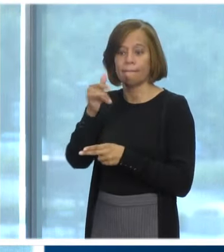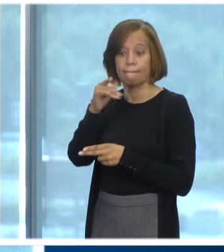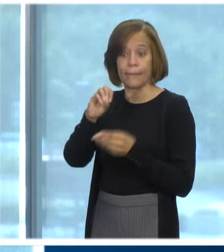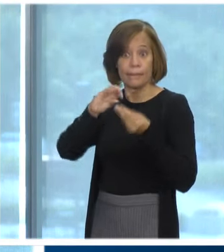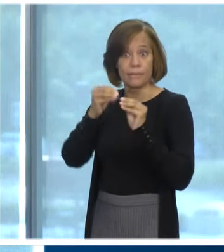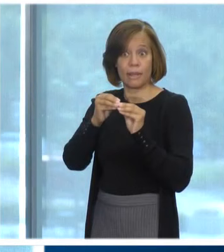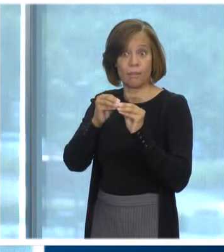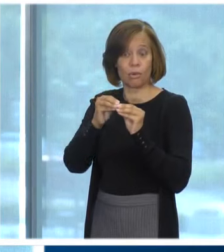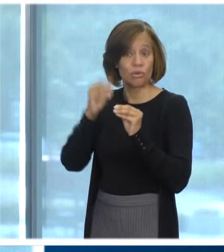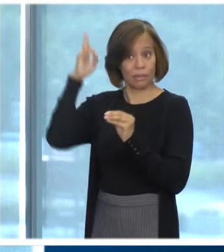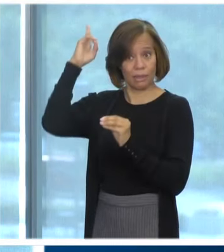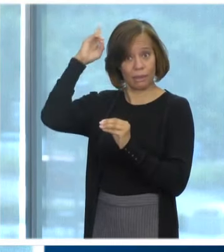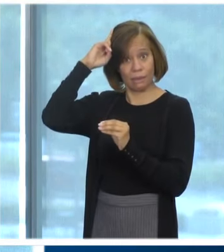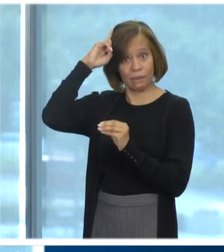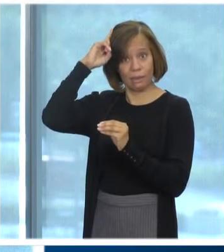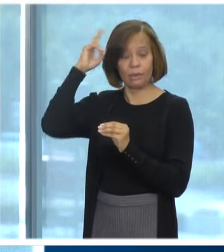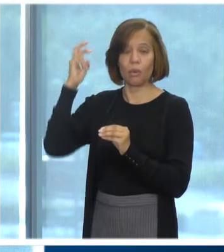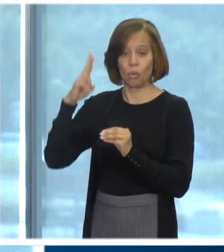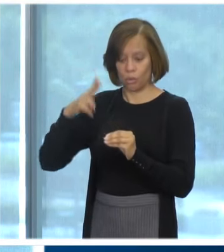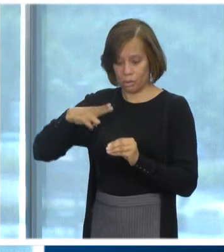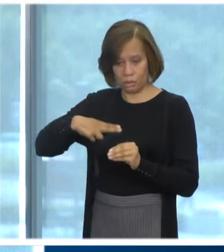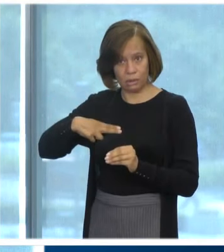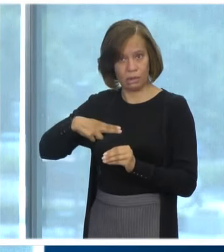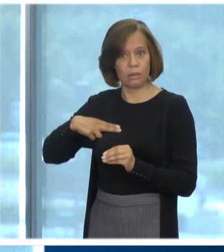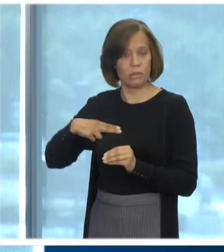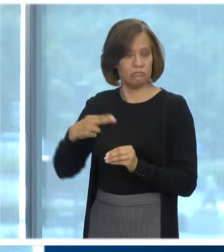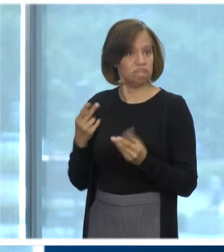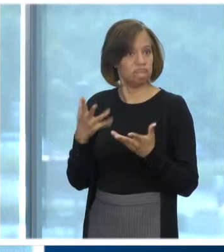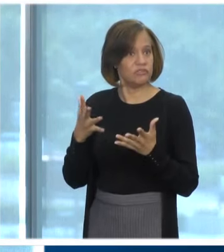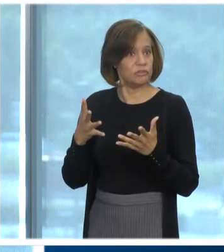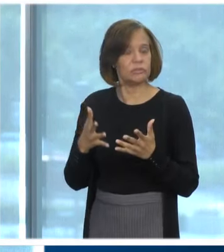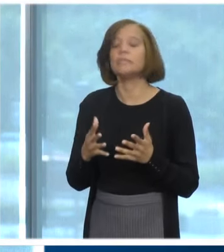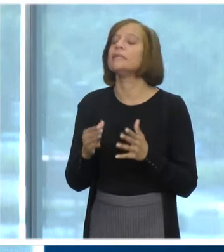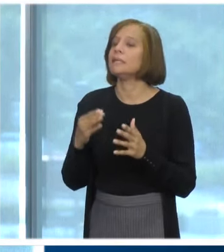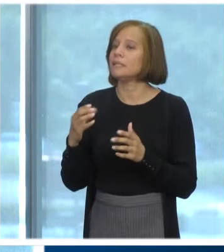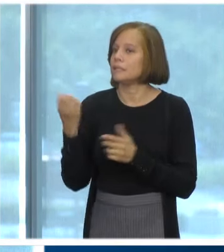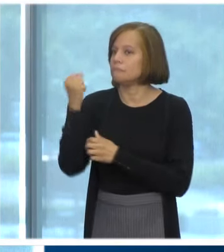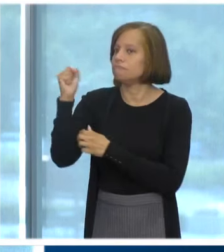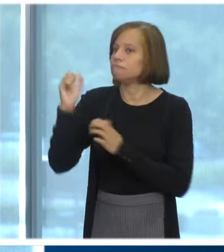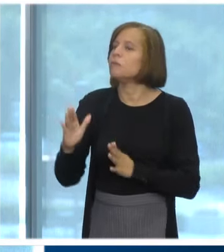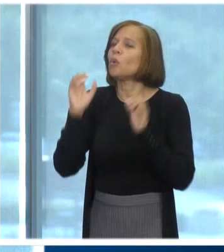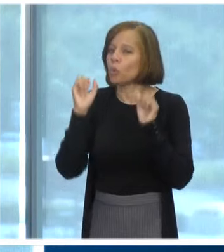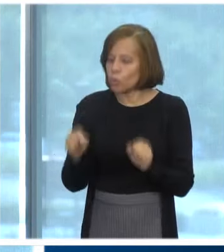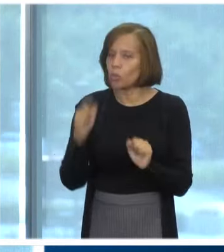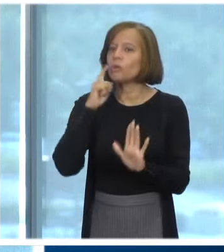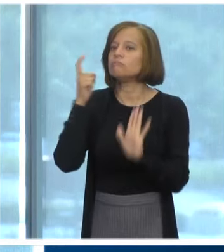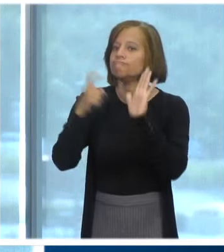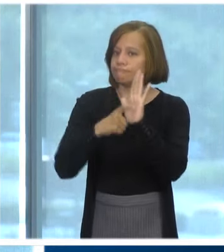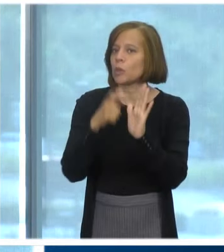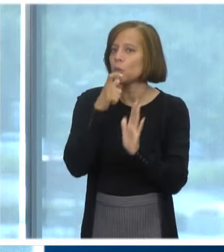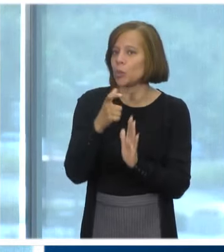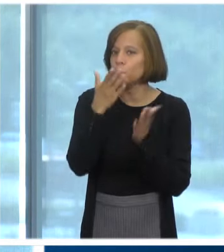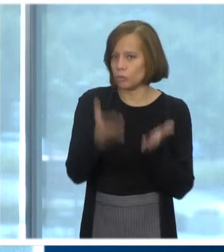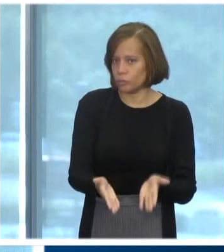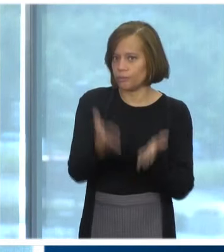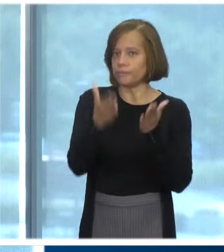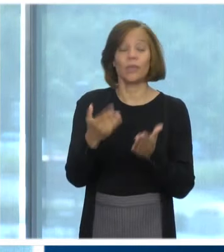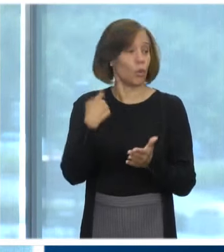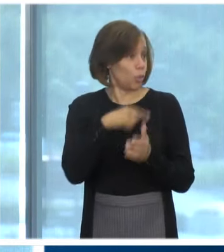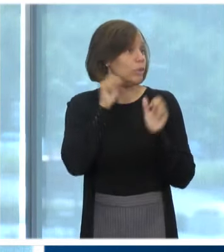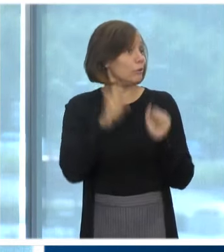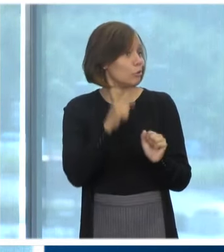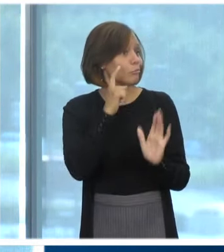their helmets or chest plates for their riot gear, and protesters were easily able to identify them. We were able to identify them,